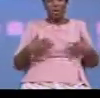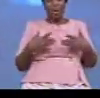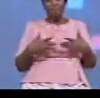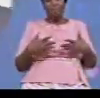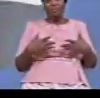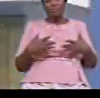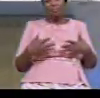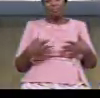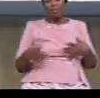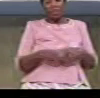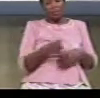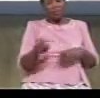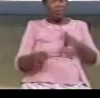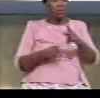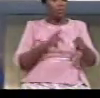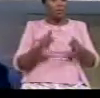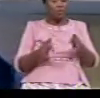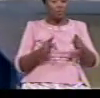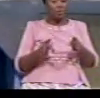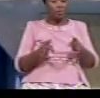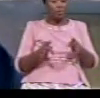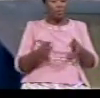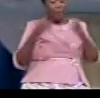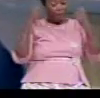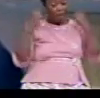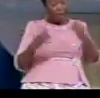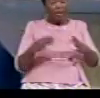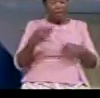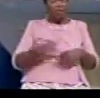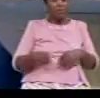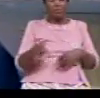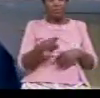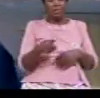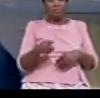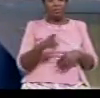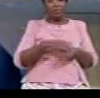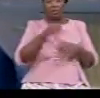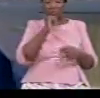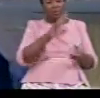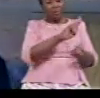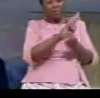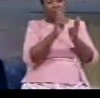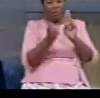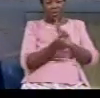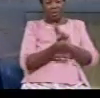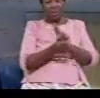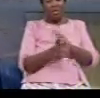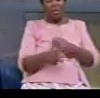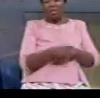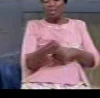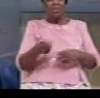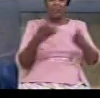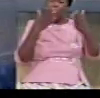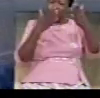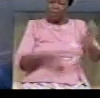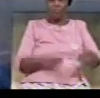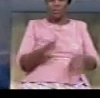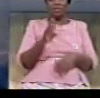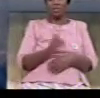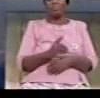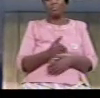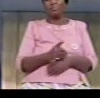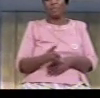Those people, the majority of them, did not repent, they perished.